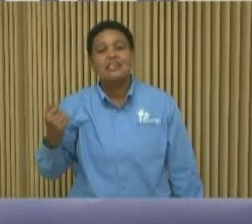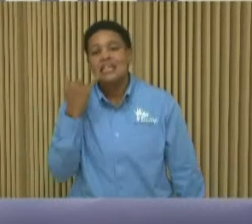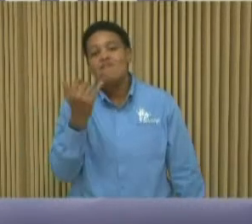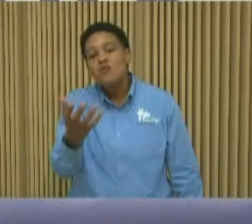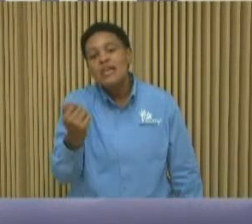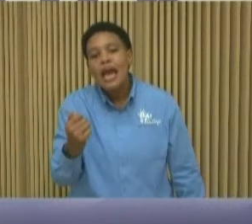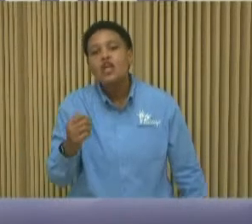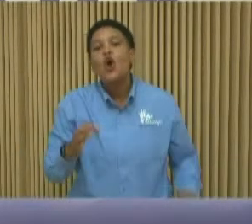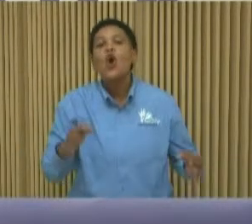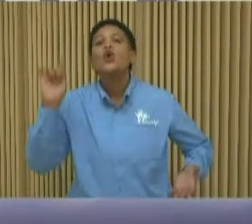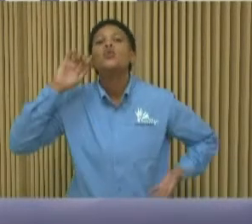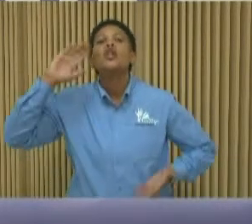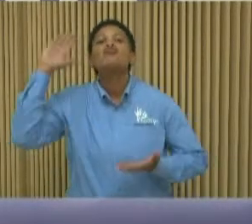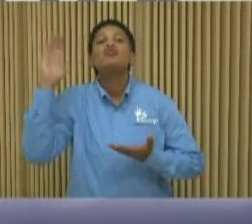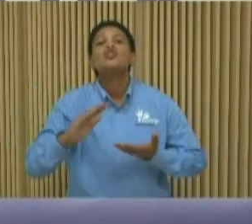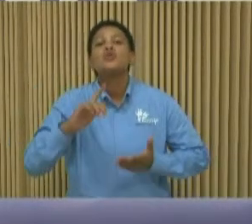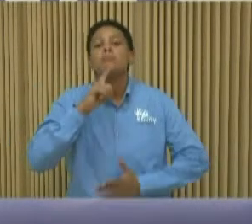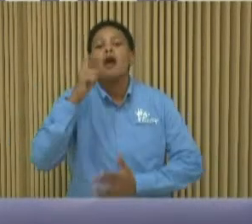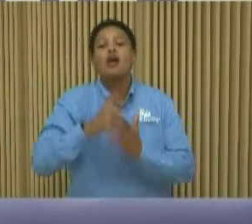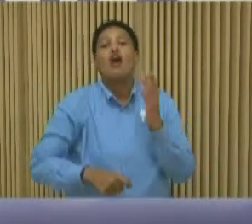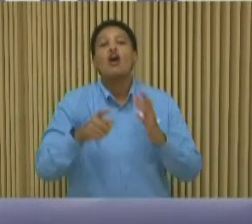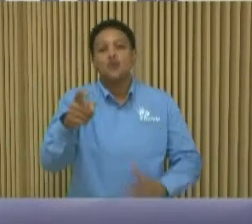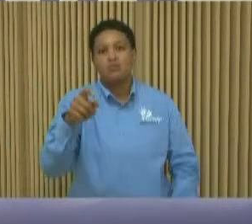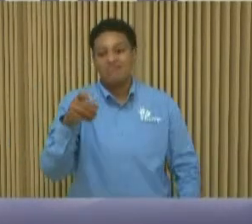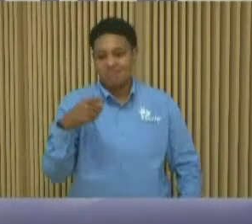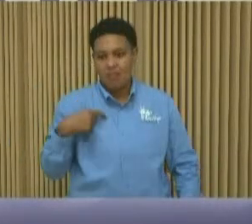to reduce it by the cost that you